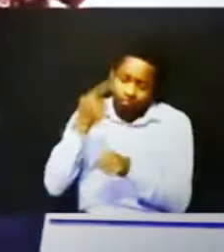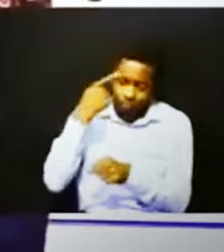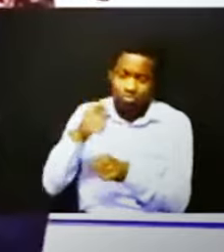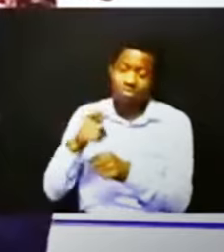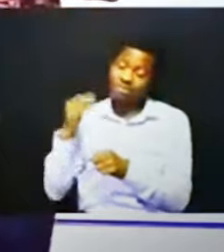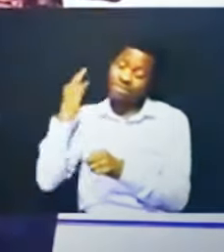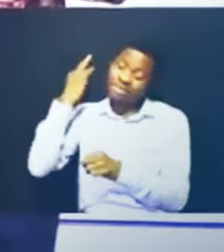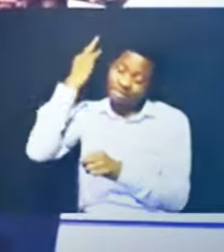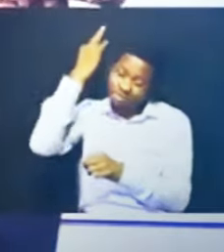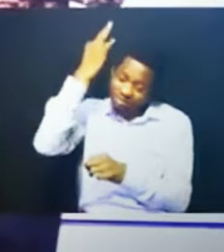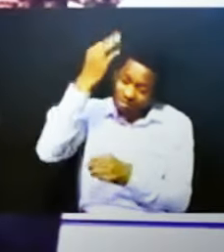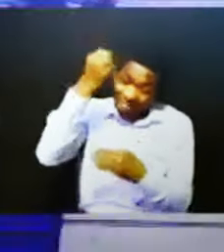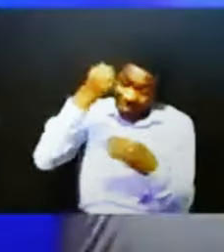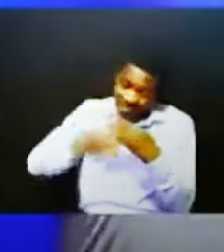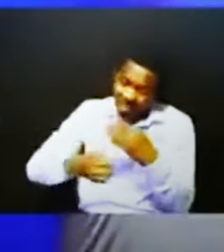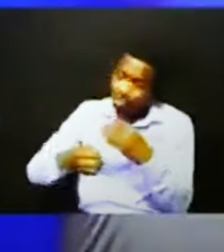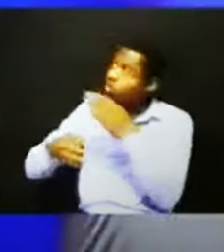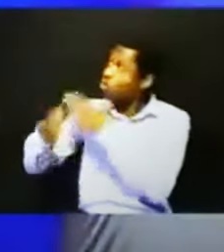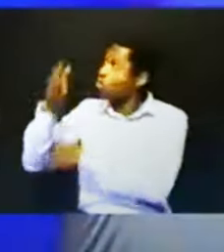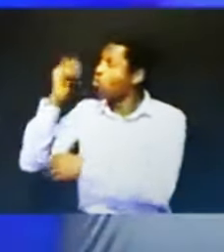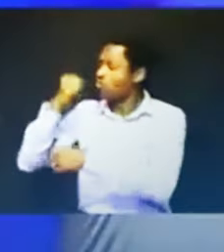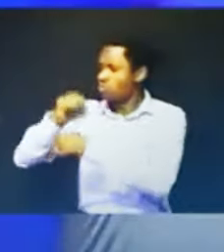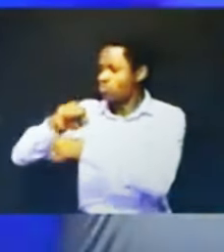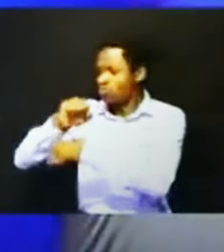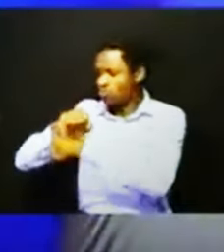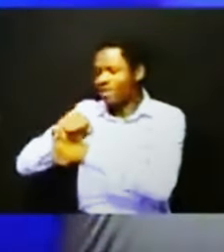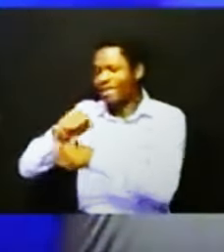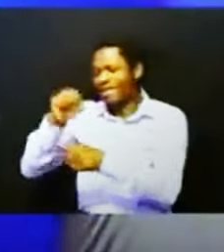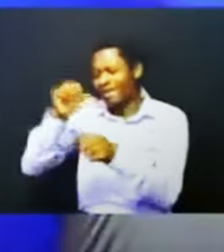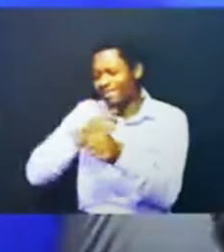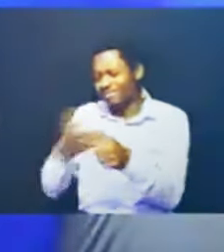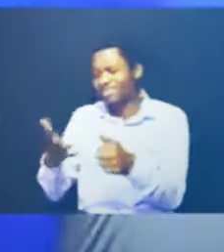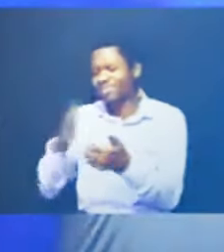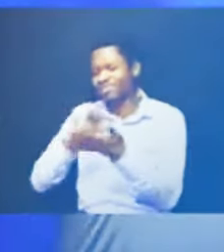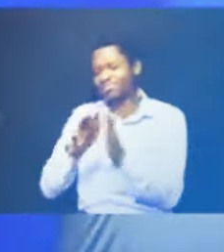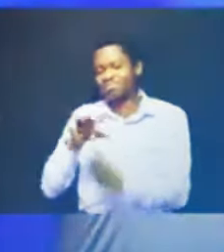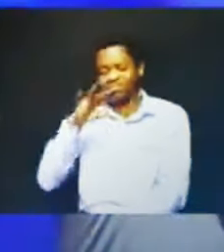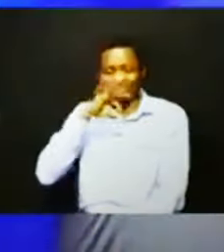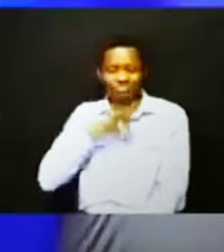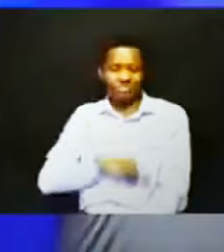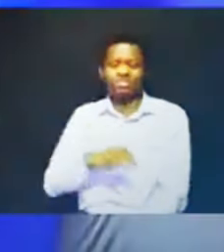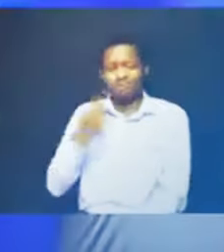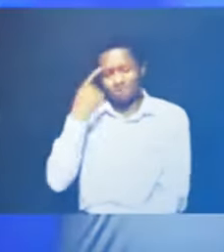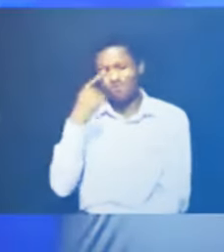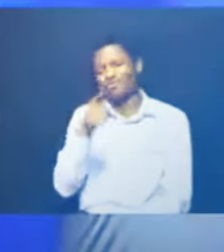end, he will orchestrate everything to your advantage.